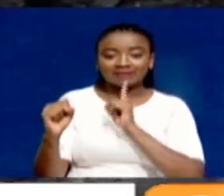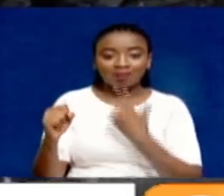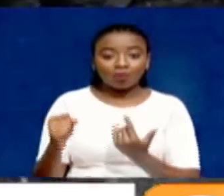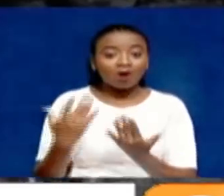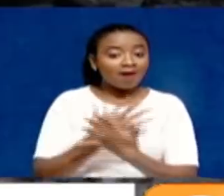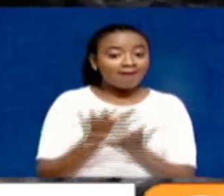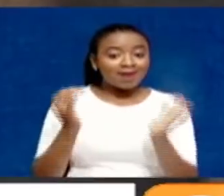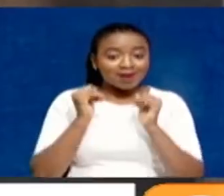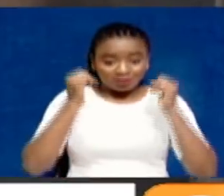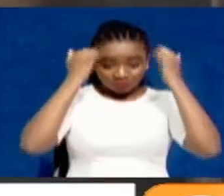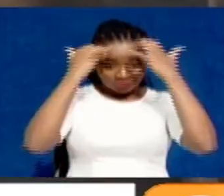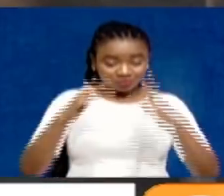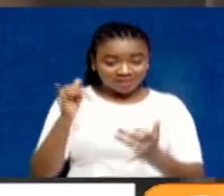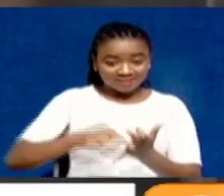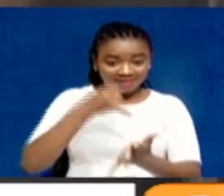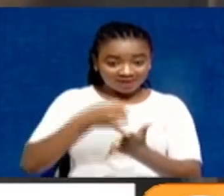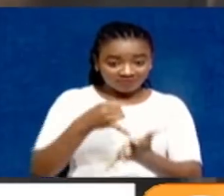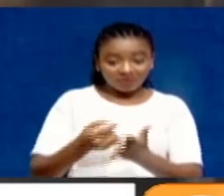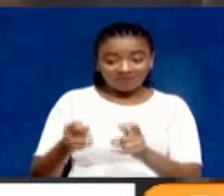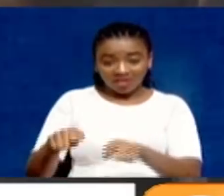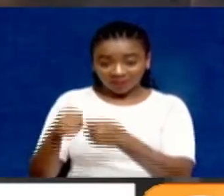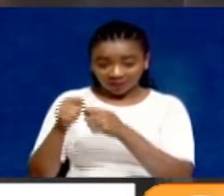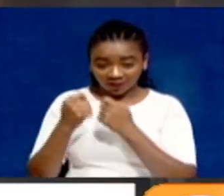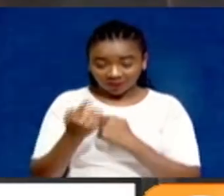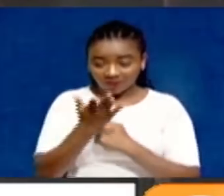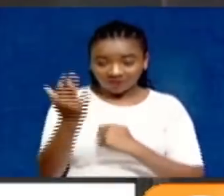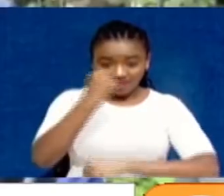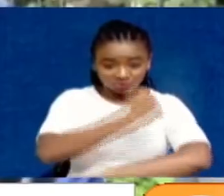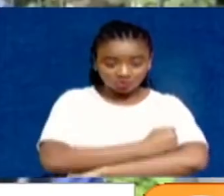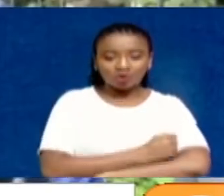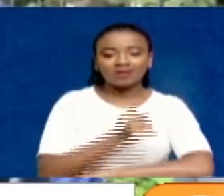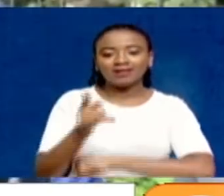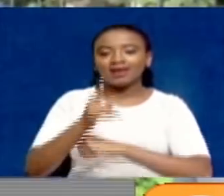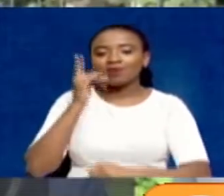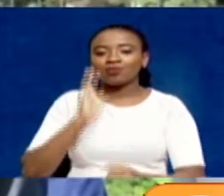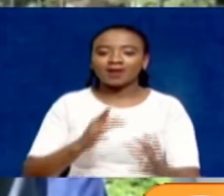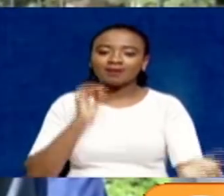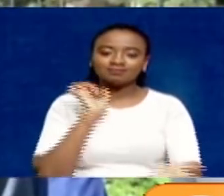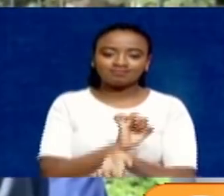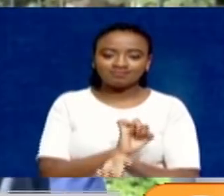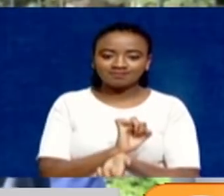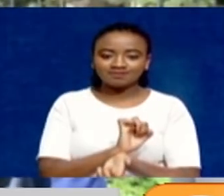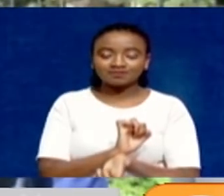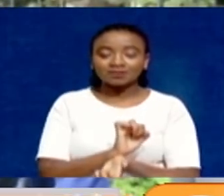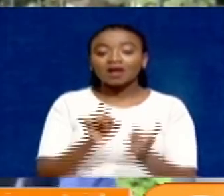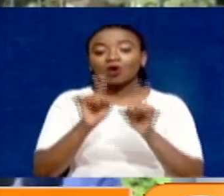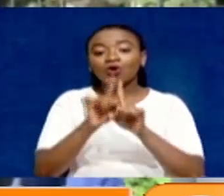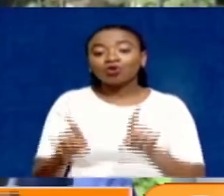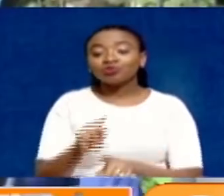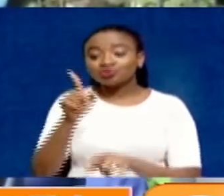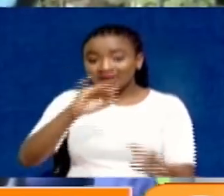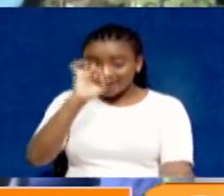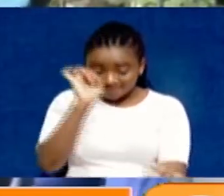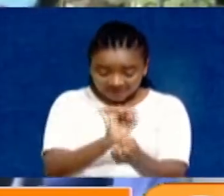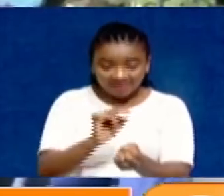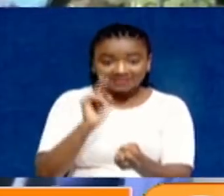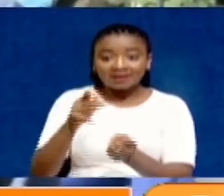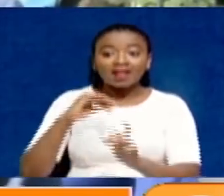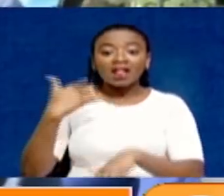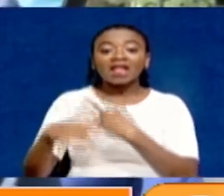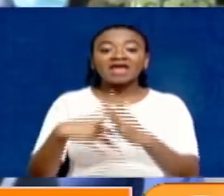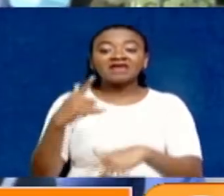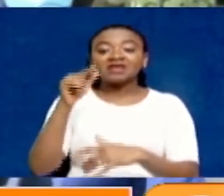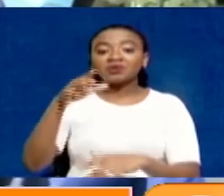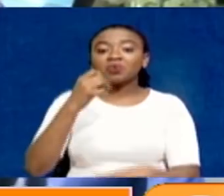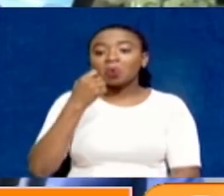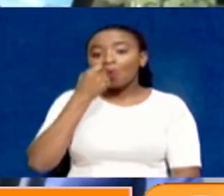students involved in school arson attacks will face the law. That information is going to be on your record for the rest of your life. And